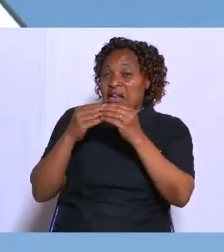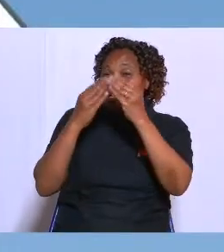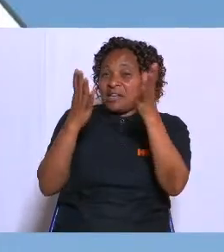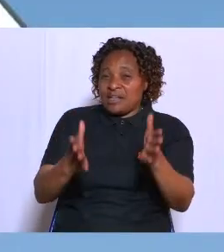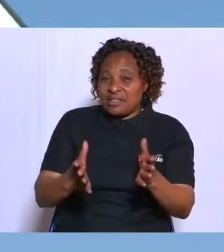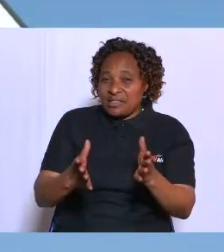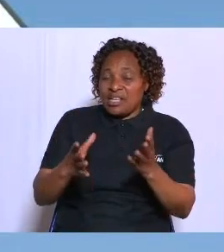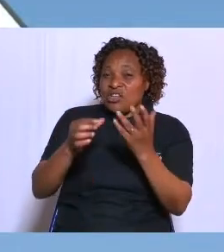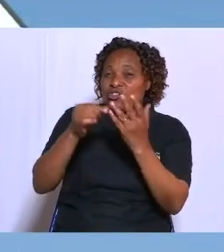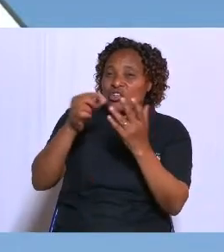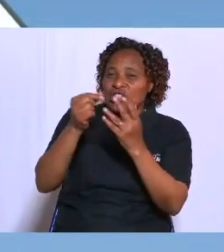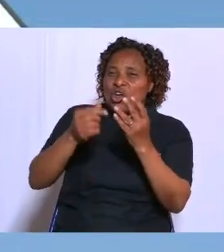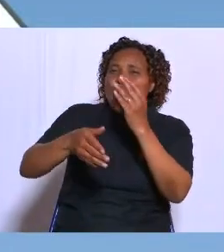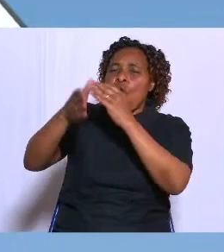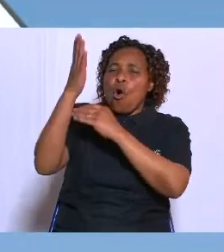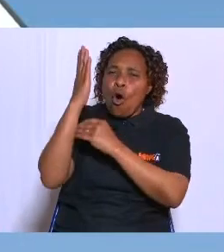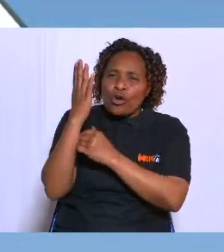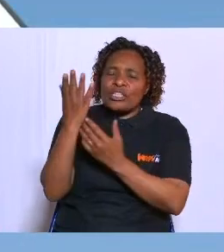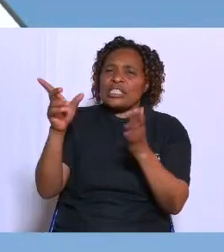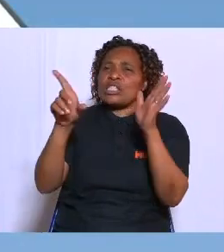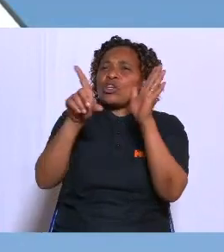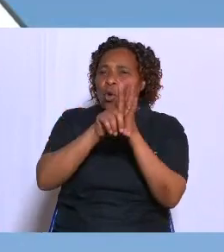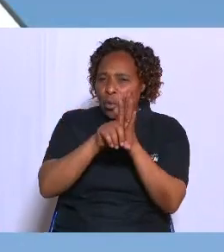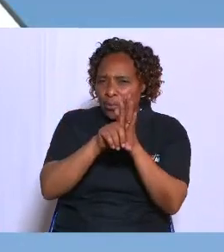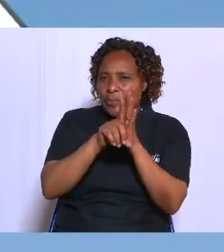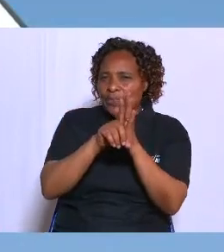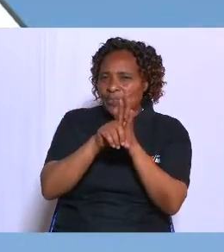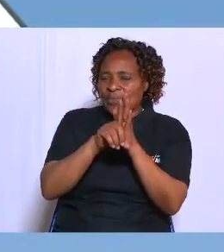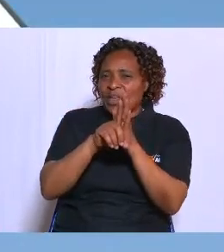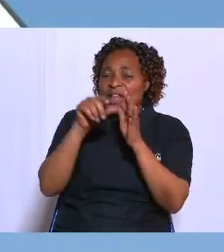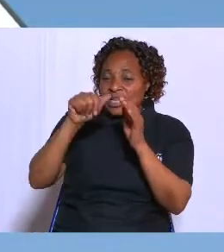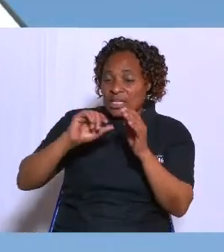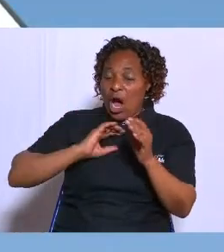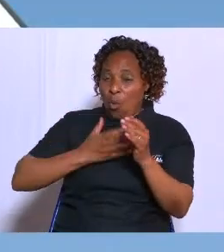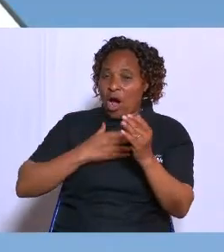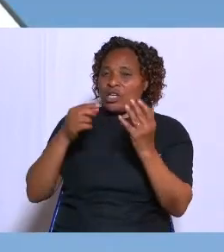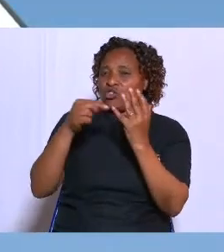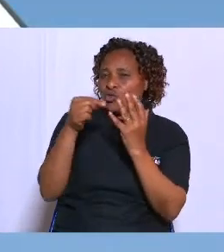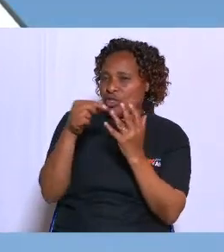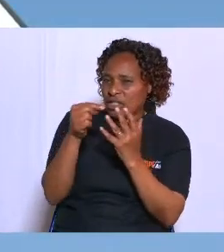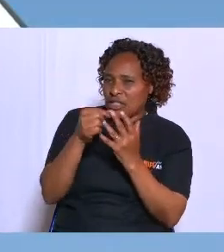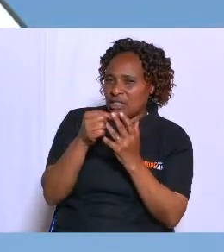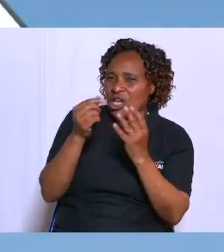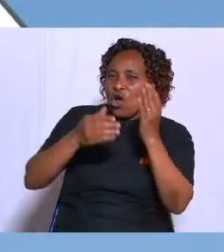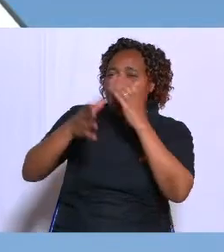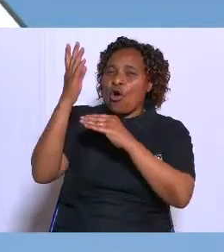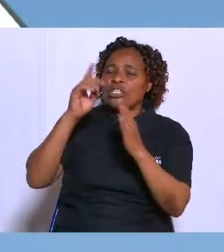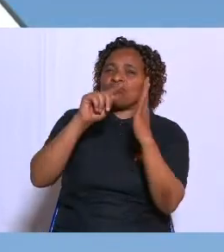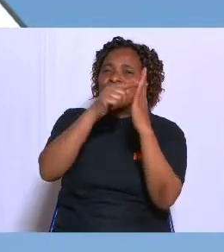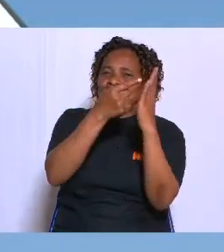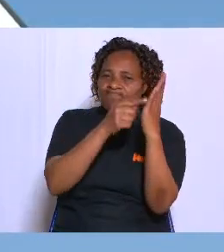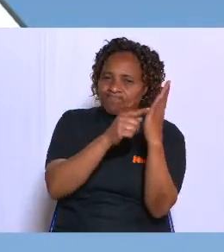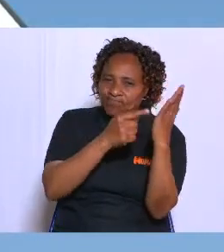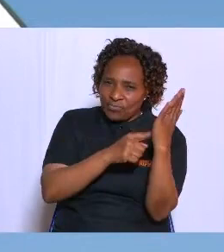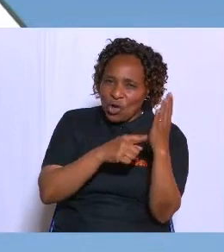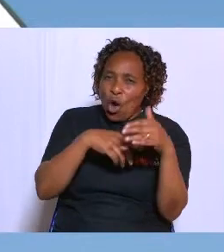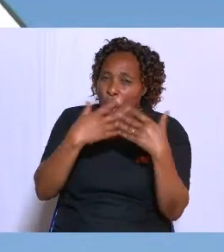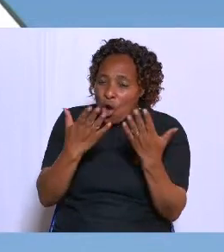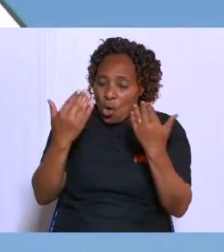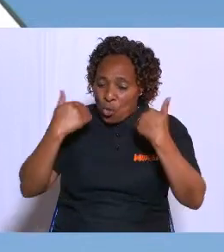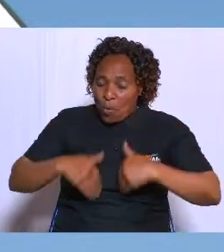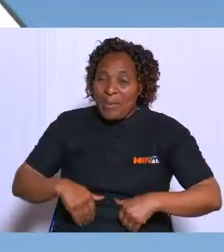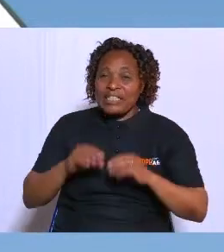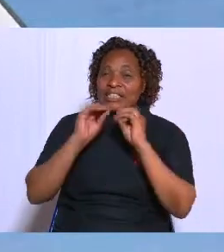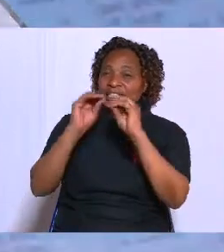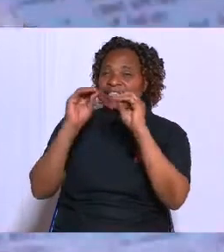God's land God's law our man's Dogma here is our choice God's instruction or human teaching here